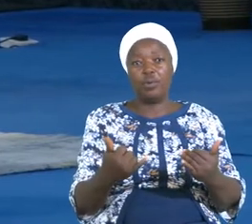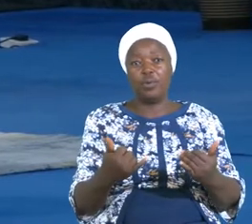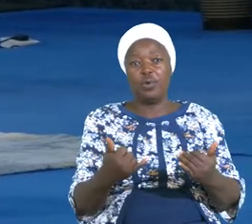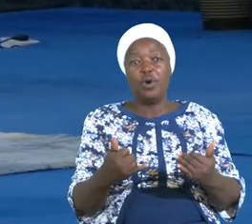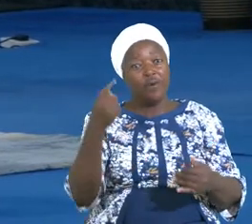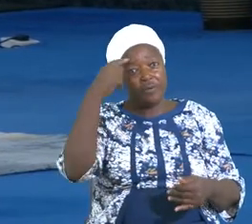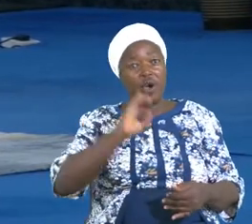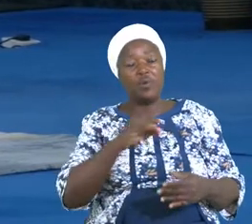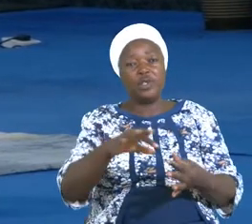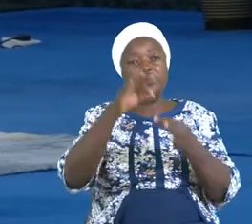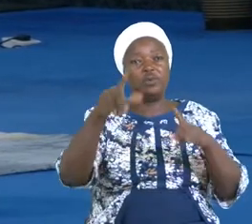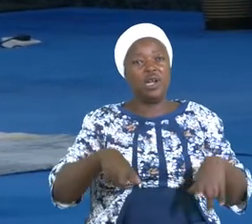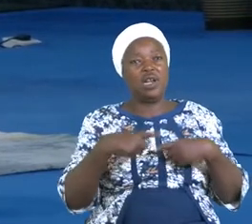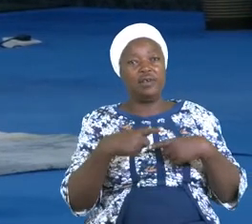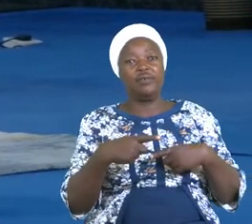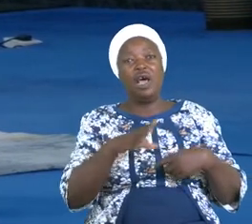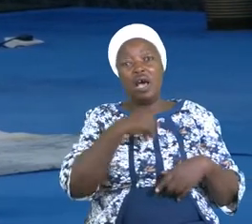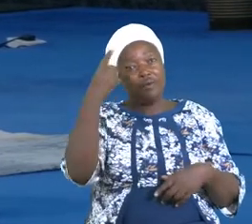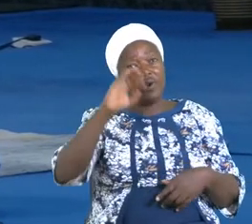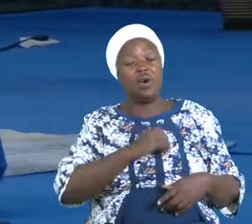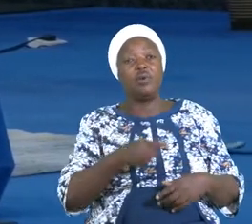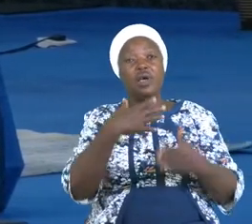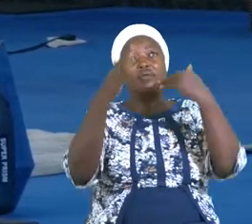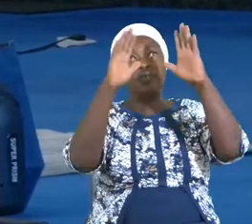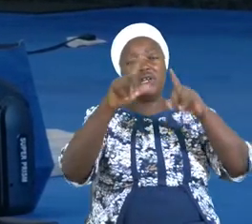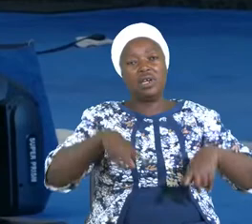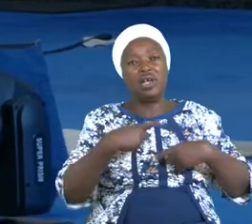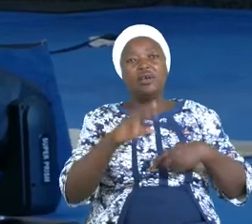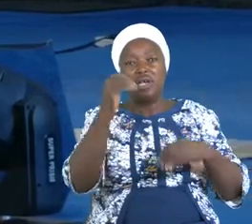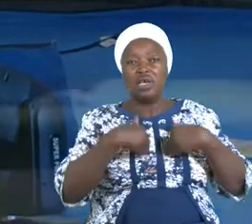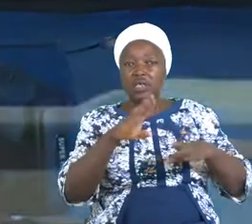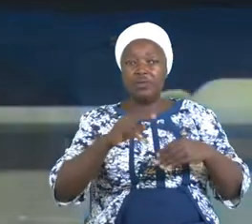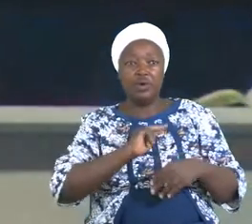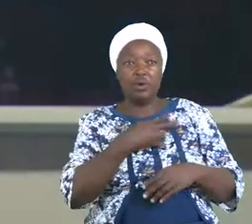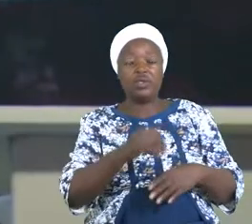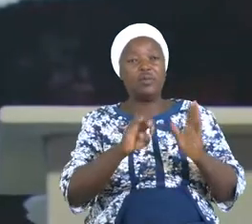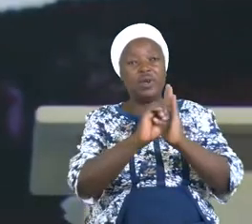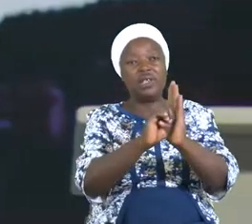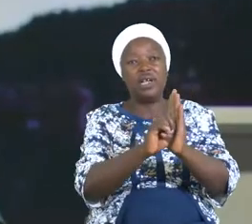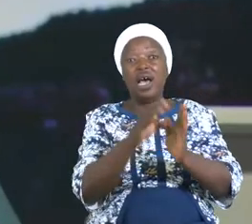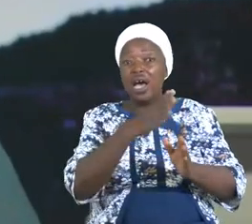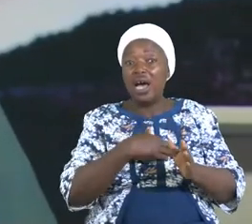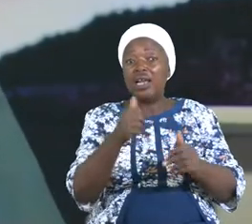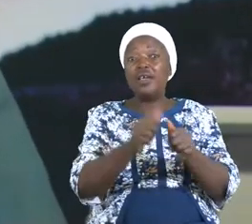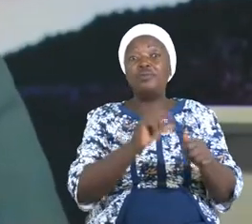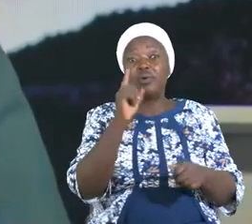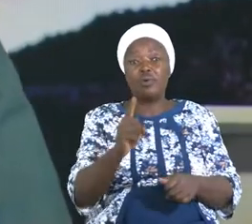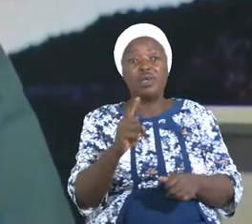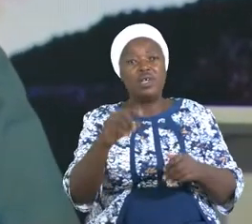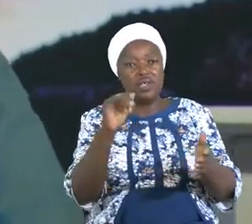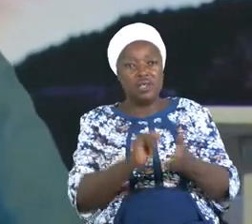life, and for our heavenly life, he has given us a pattern. And everyone